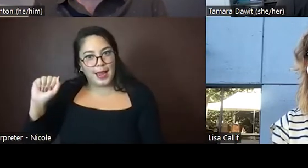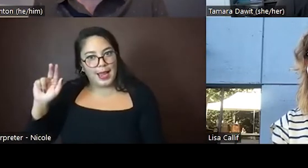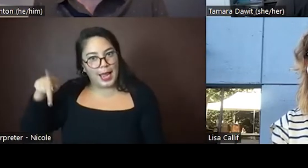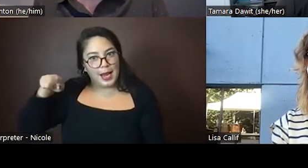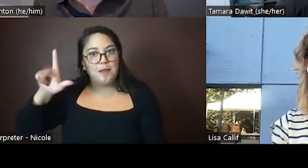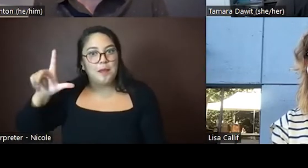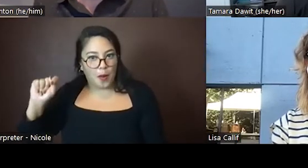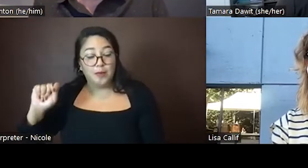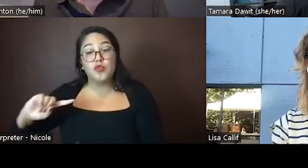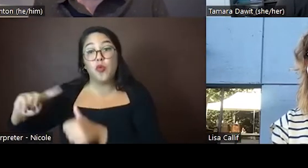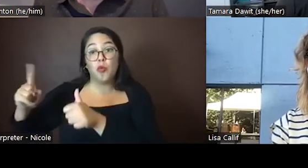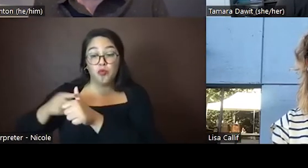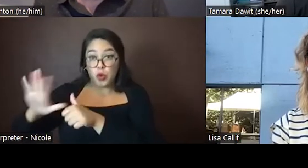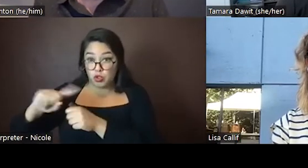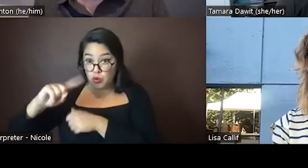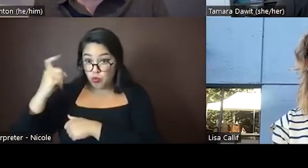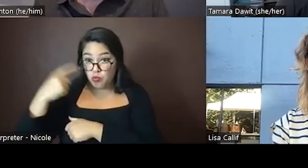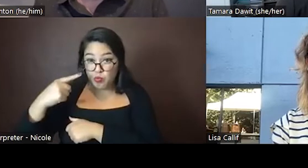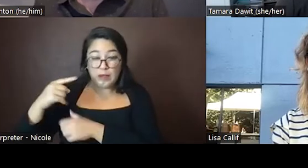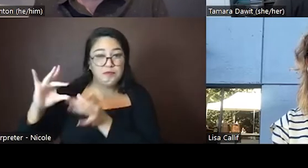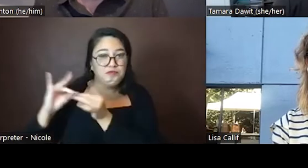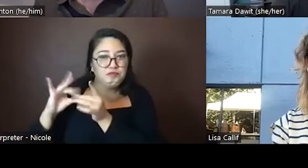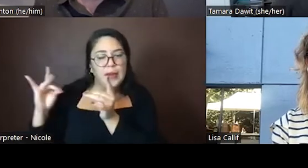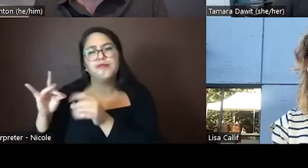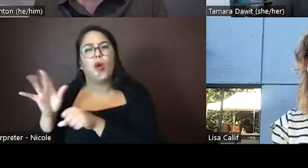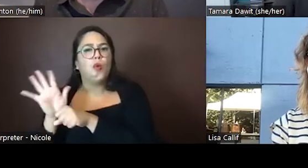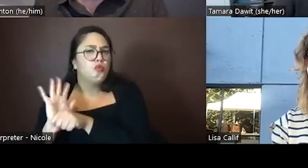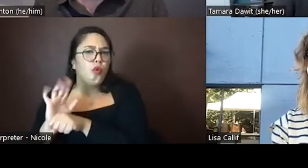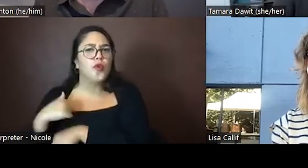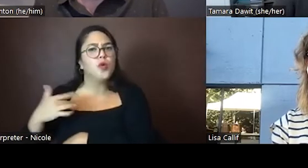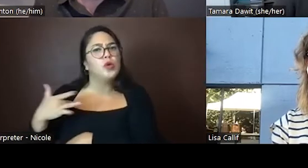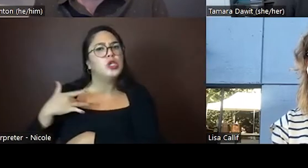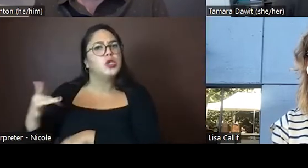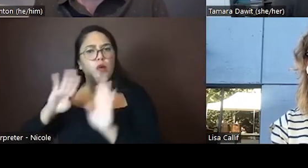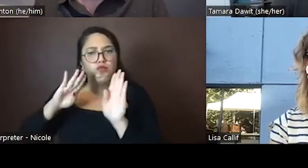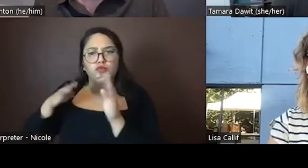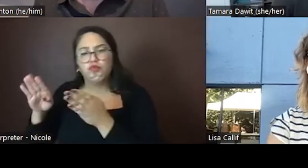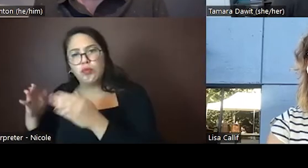question was sort of the films that we gravitate towards and the filmmakers that we gravitate towards. So